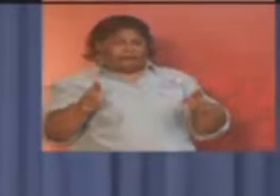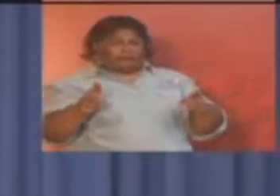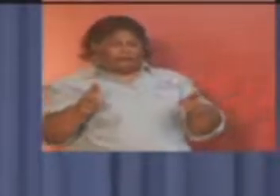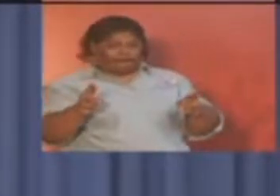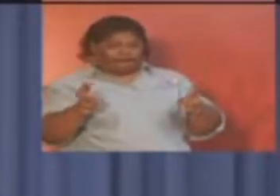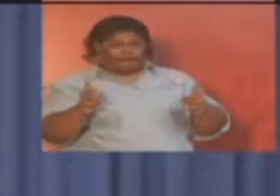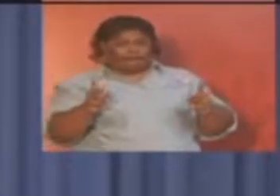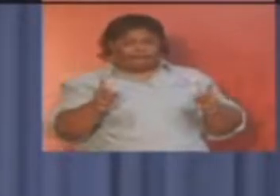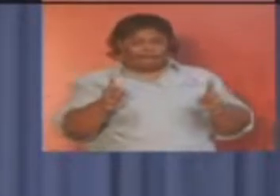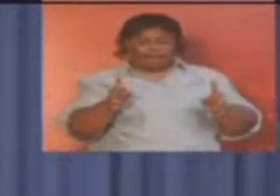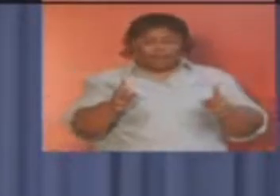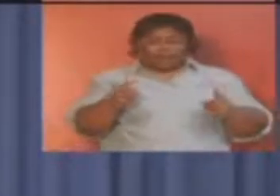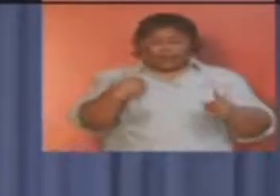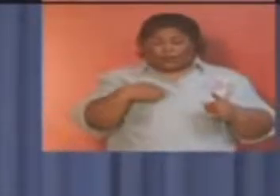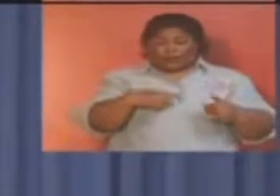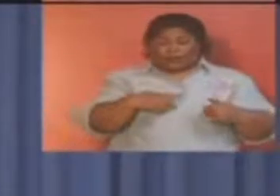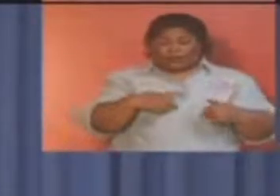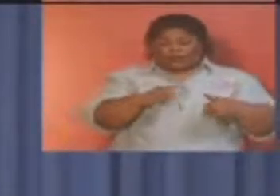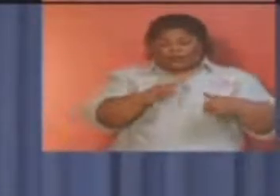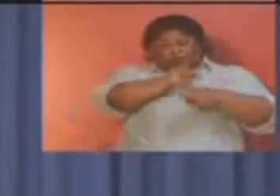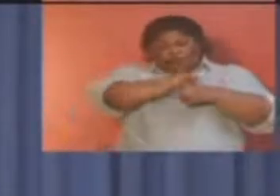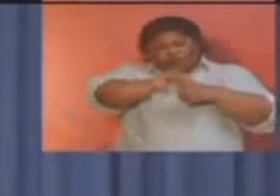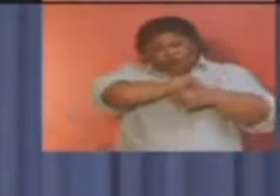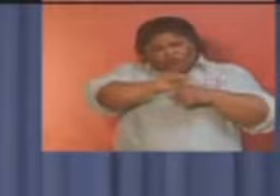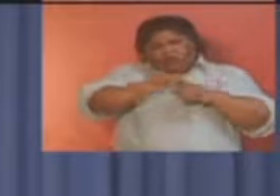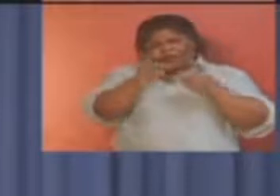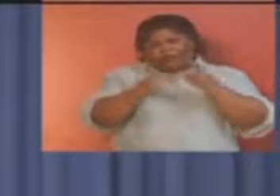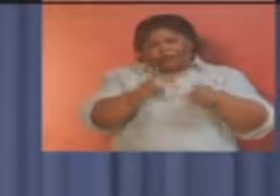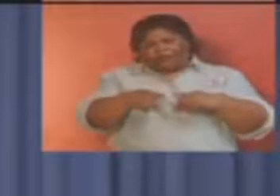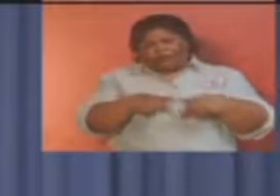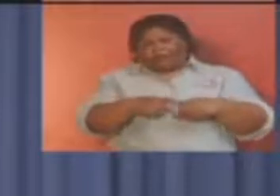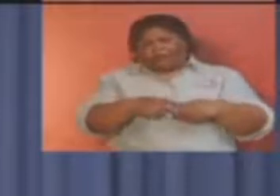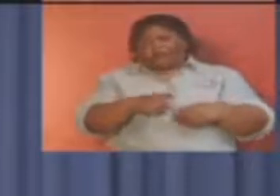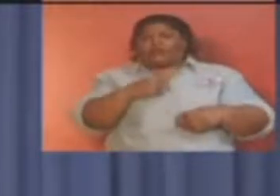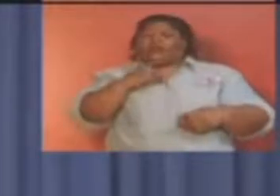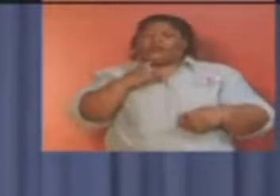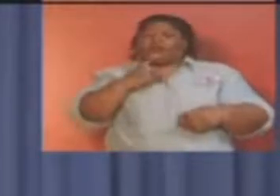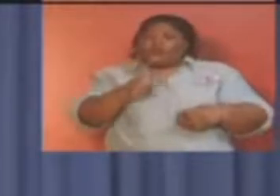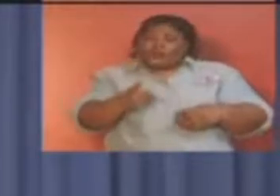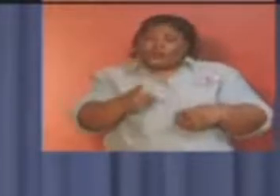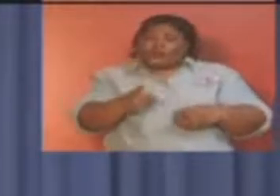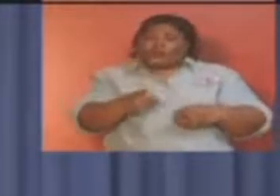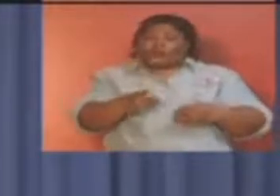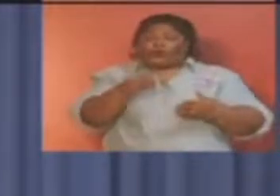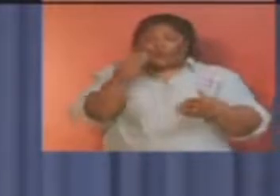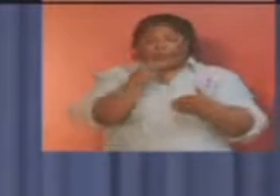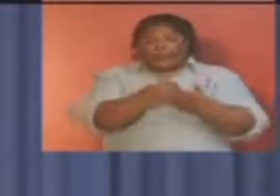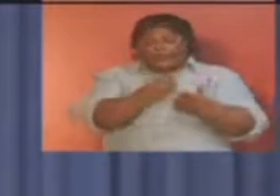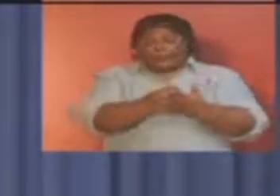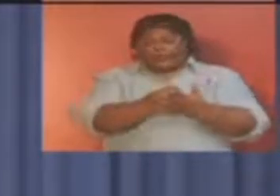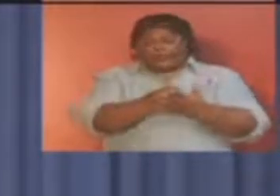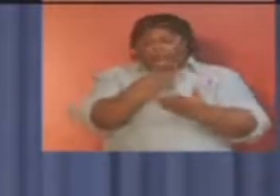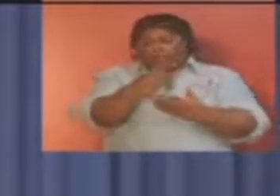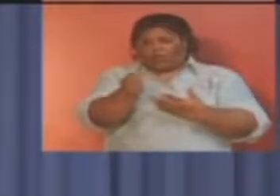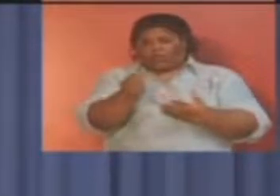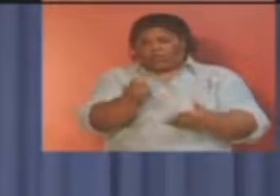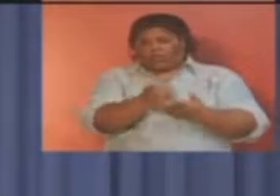And we are to make that work for us. Money-wise, yes, we are accessing some help outside where that help is available.